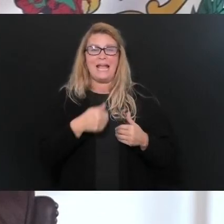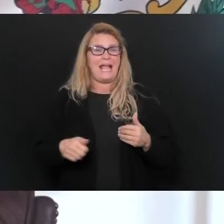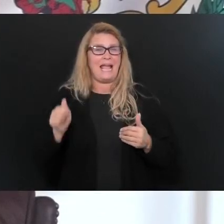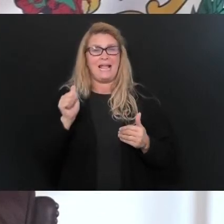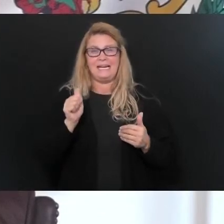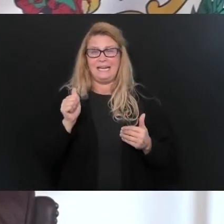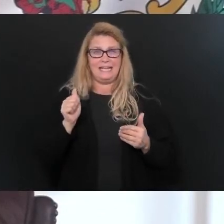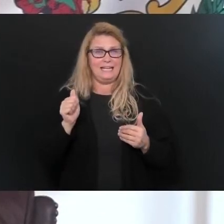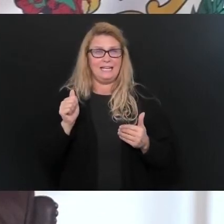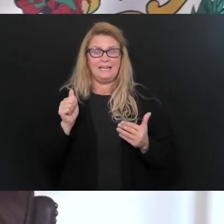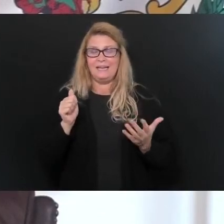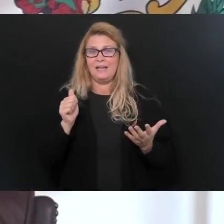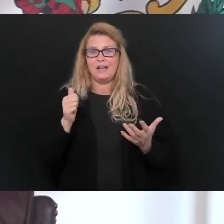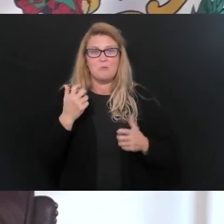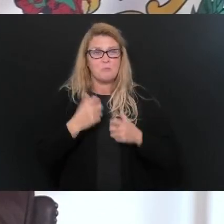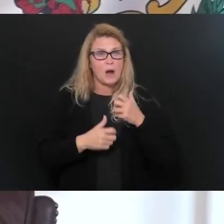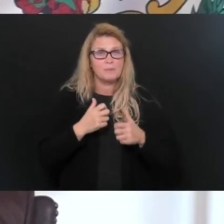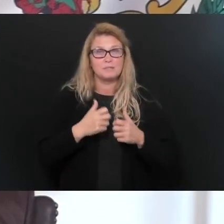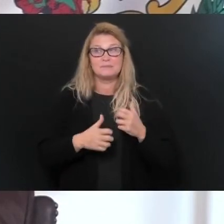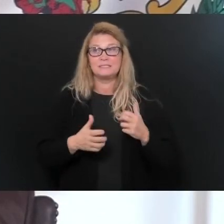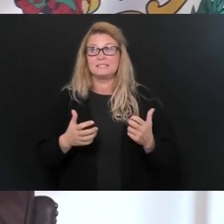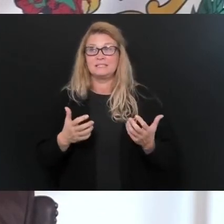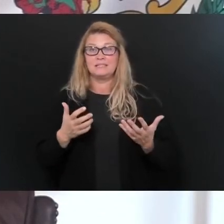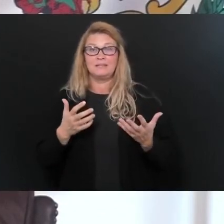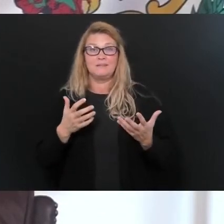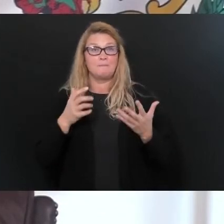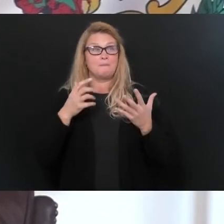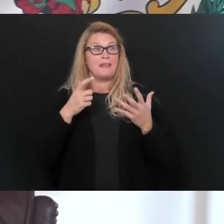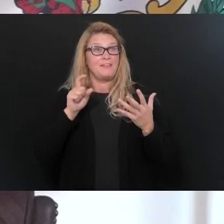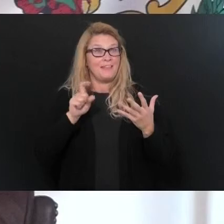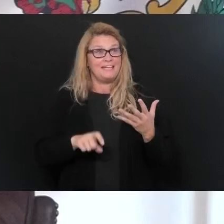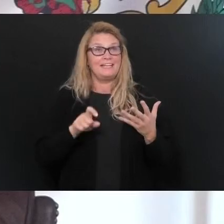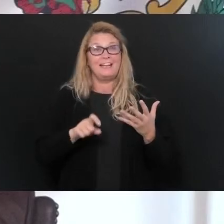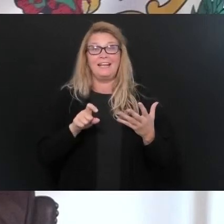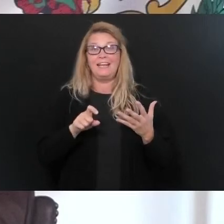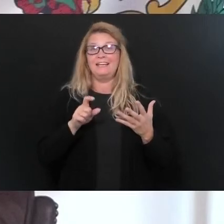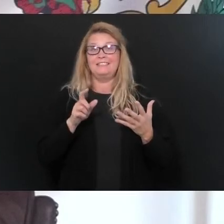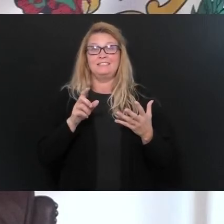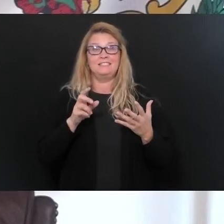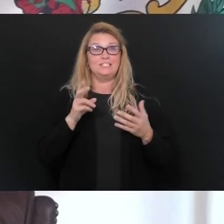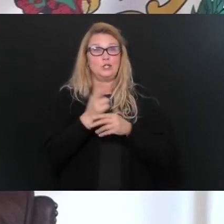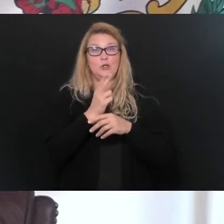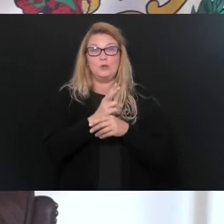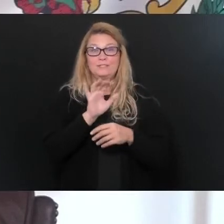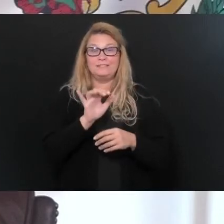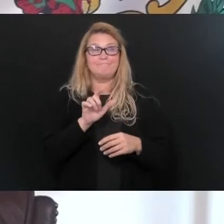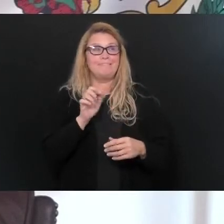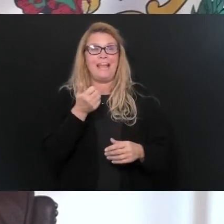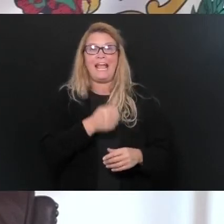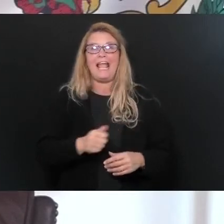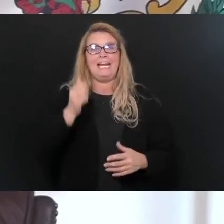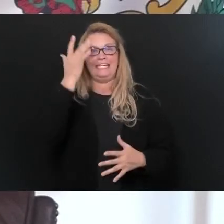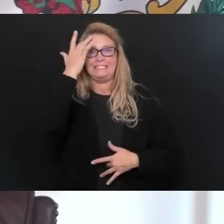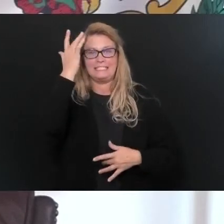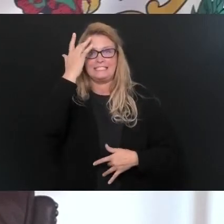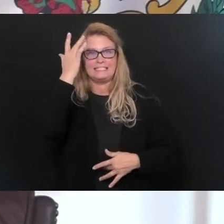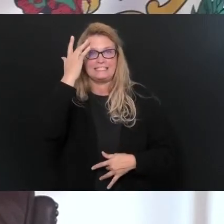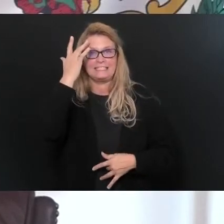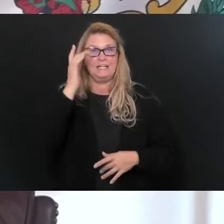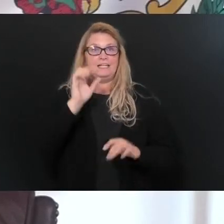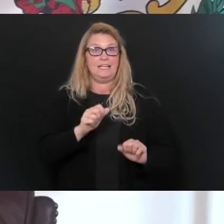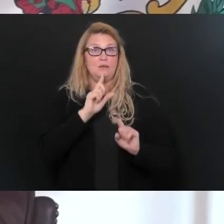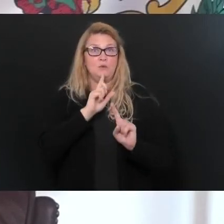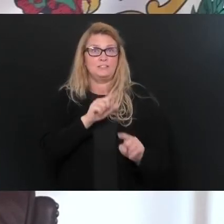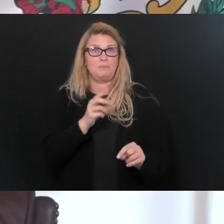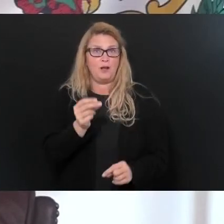whatsoever, and they feel that, they've got to treat it just like it's a heart attack or a stroke. They've got to run to the